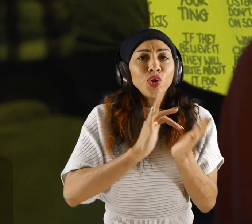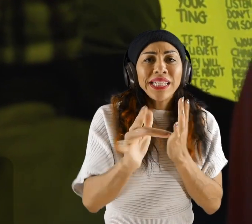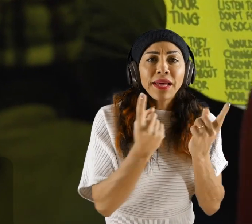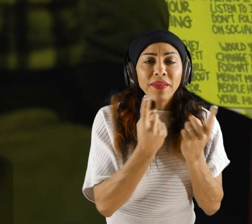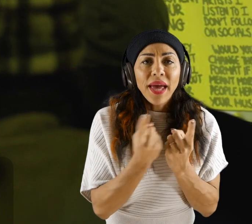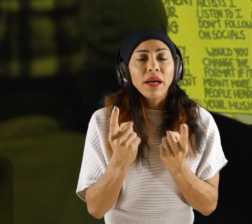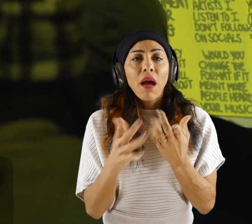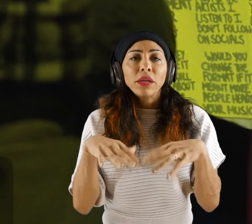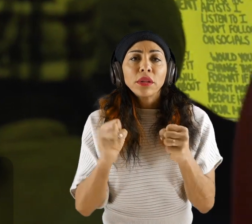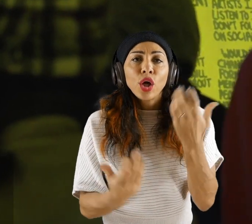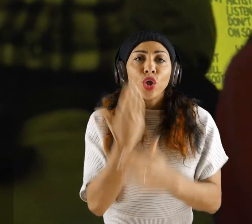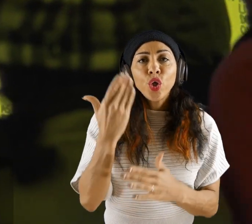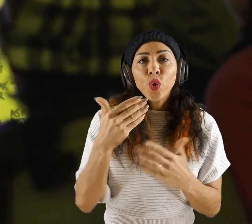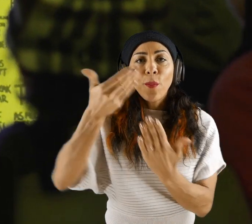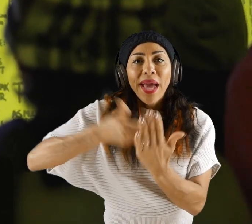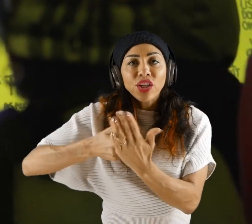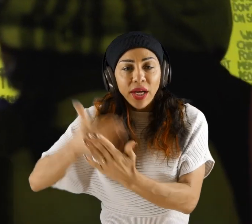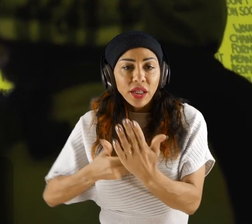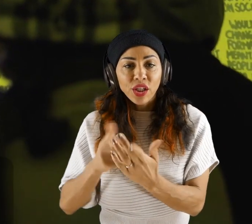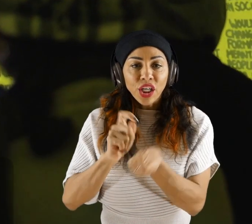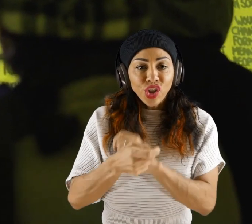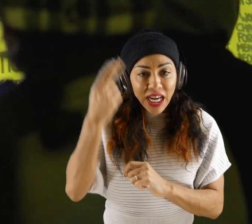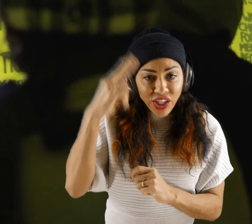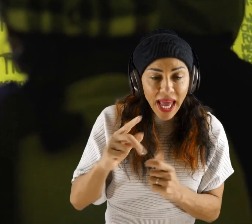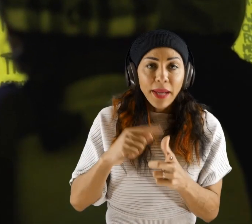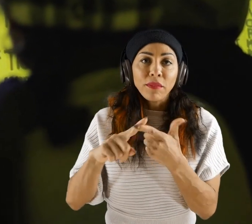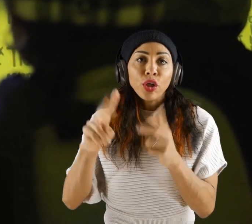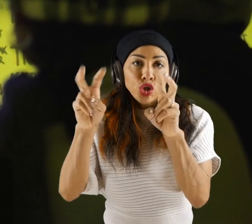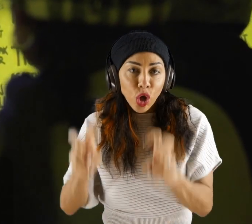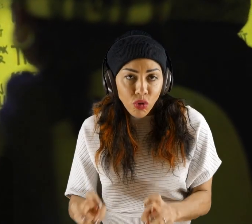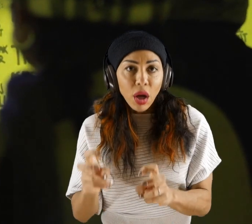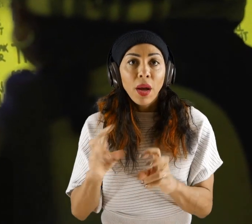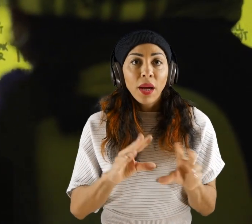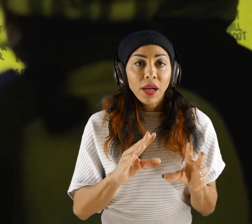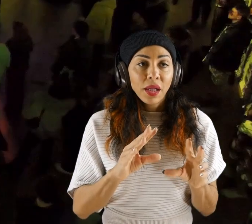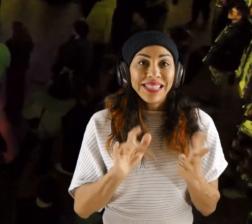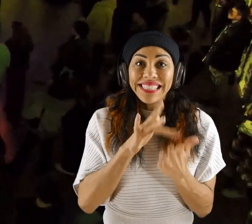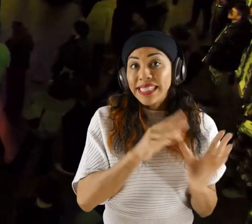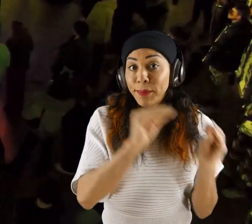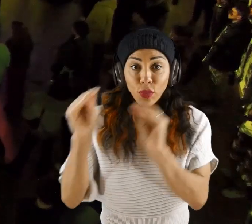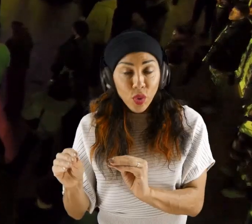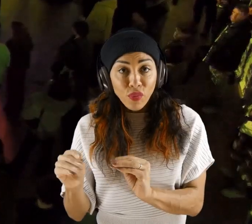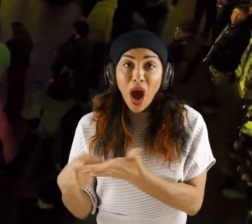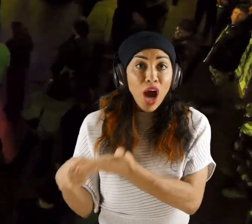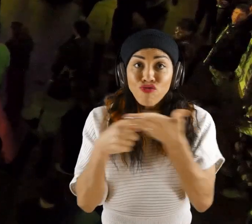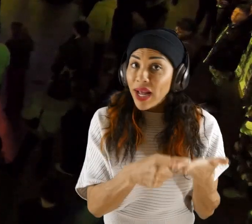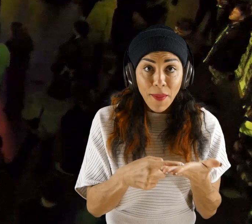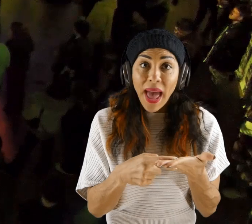genre, new city, I'd recommend it highly. You know what I mean? Even though I've only done one of those things. But